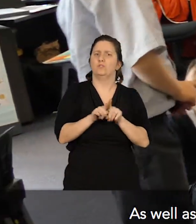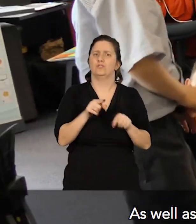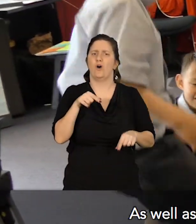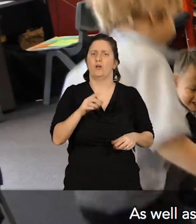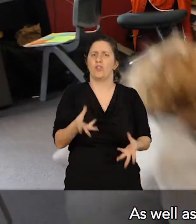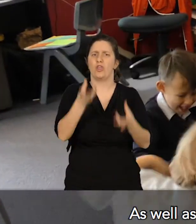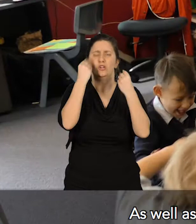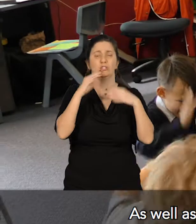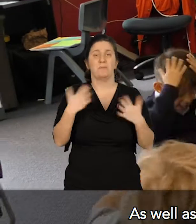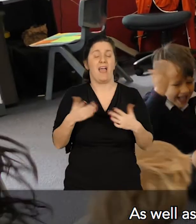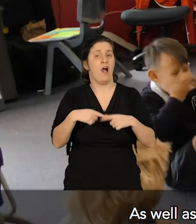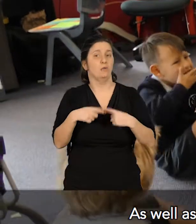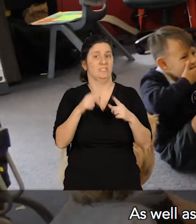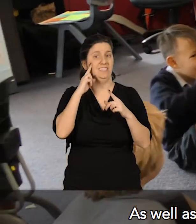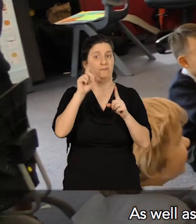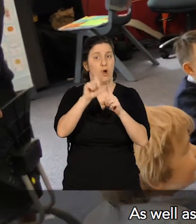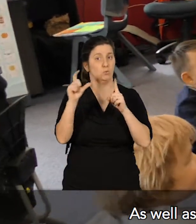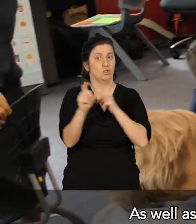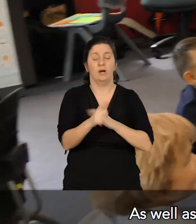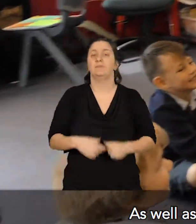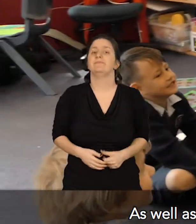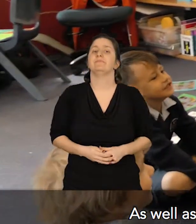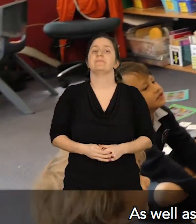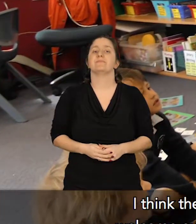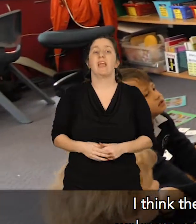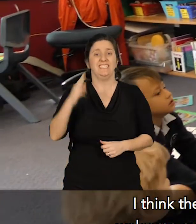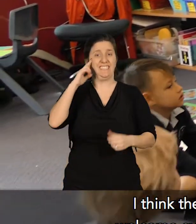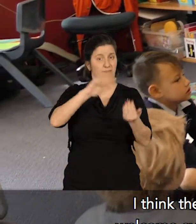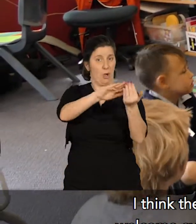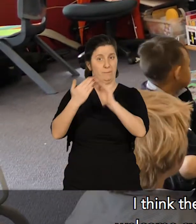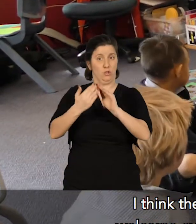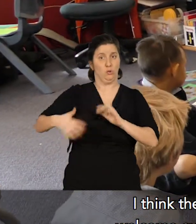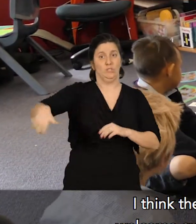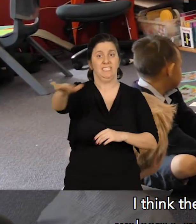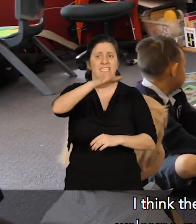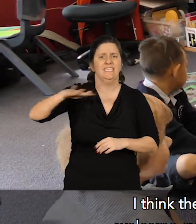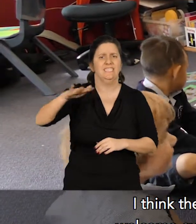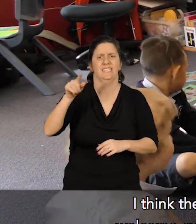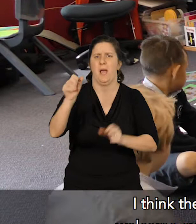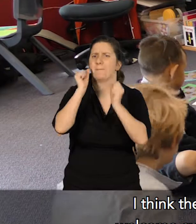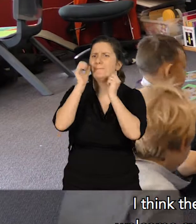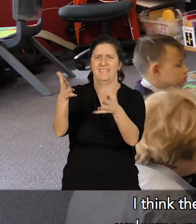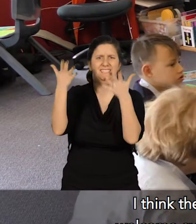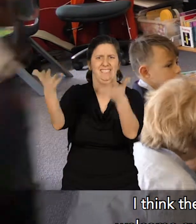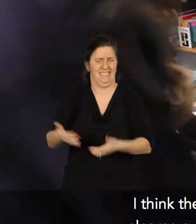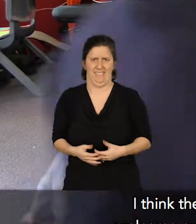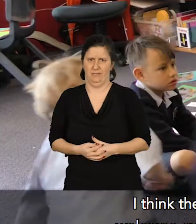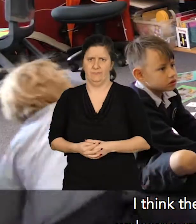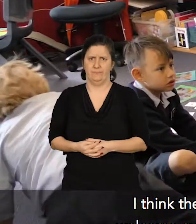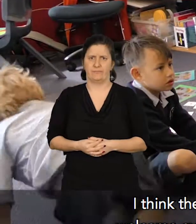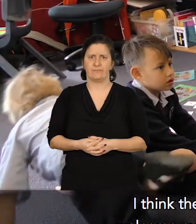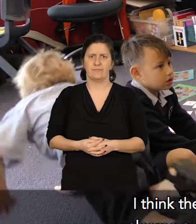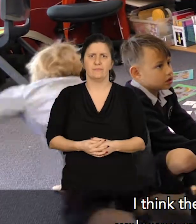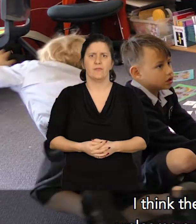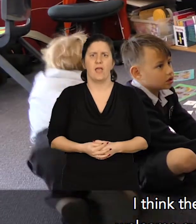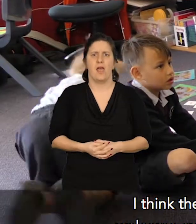As well as that, I think I've learnt a lot about deaf culture. I think the deaf community is amazing at